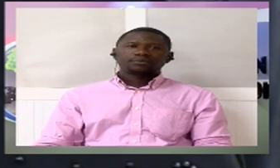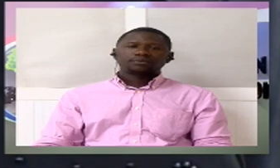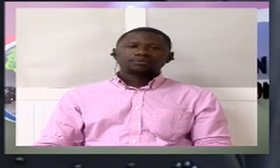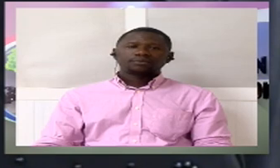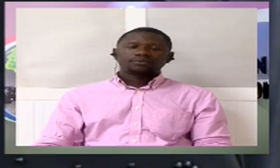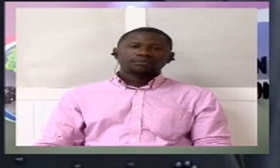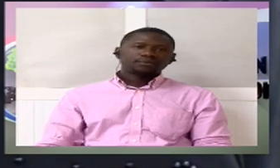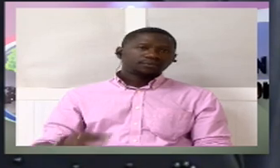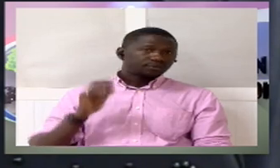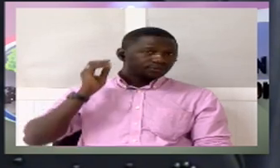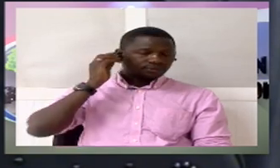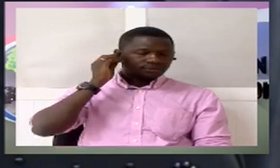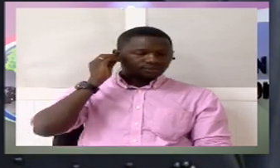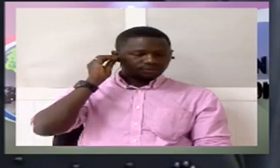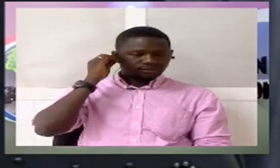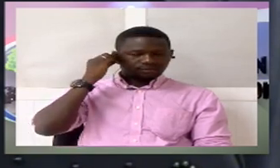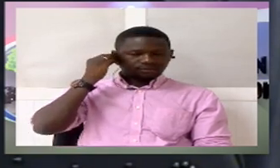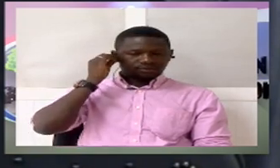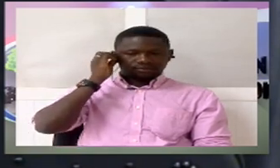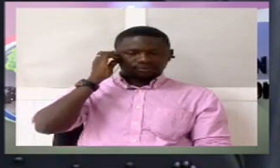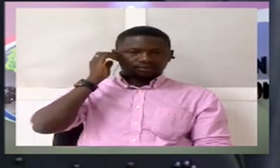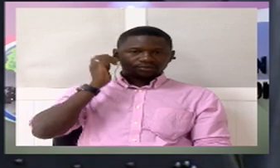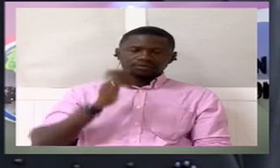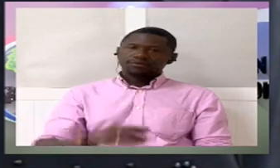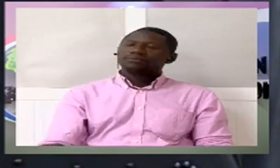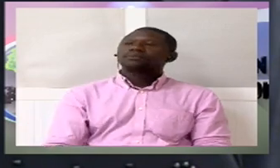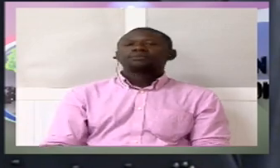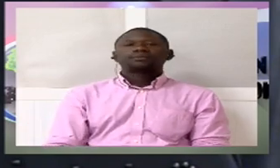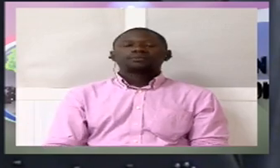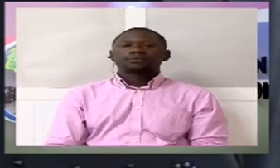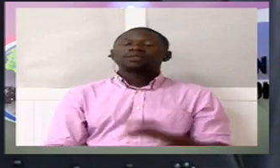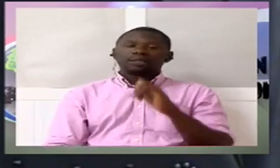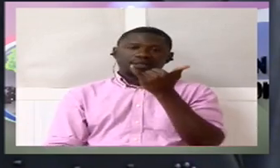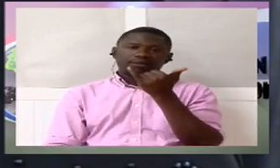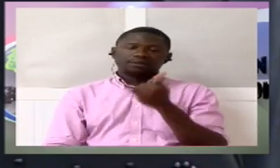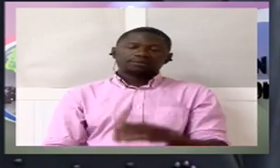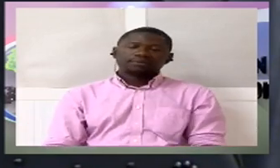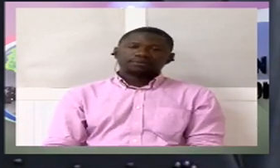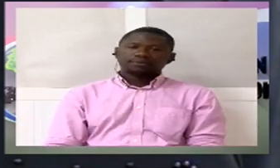abo nin do kony in samba kanyola le bangala julaya. Ah. Yes.